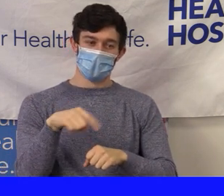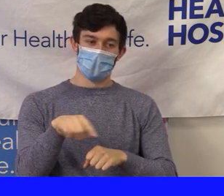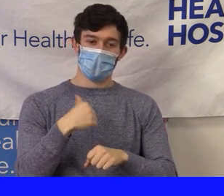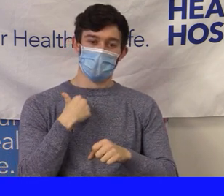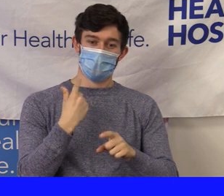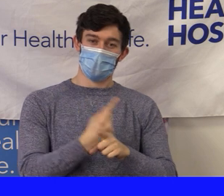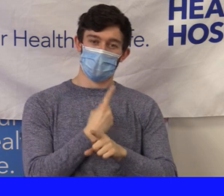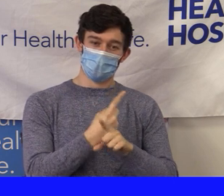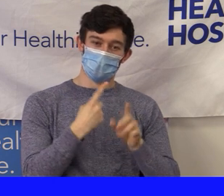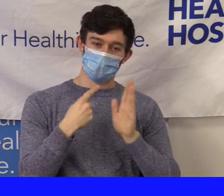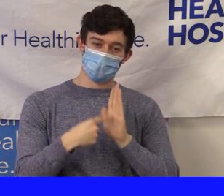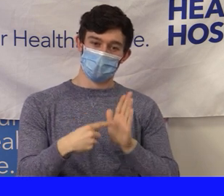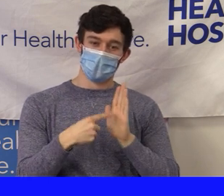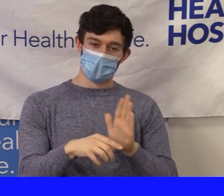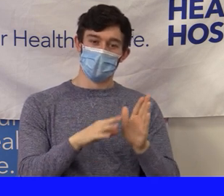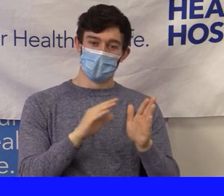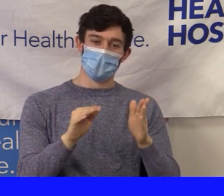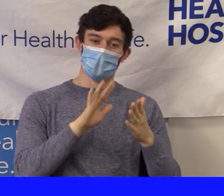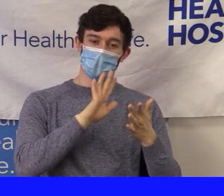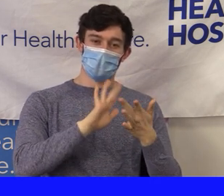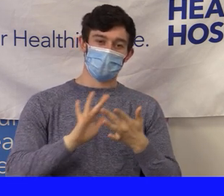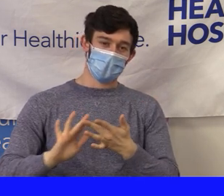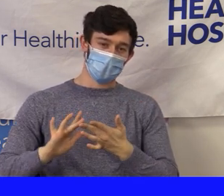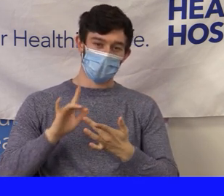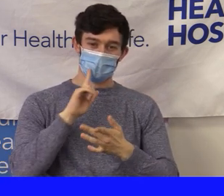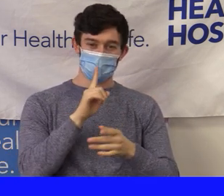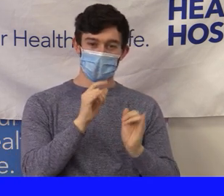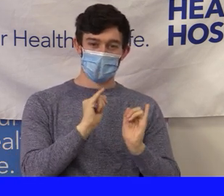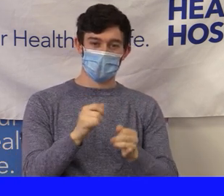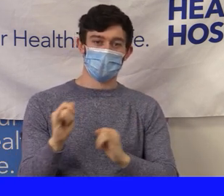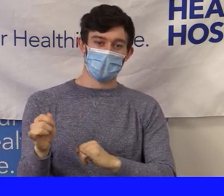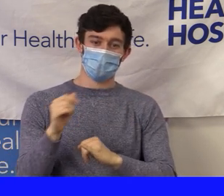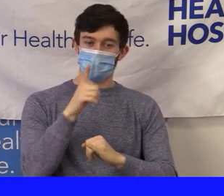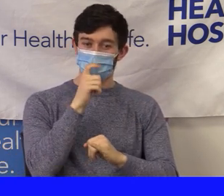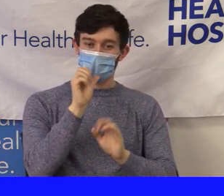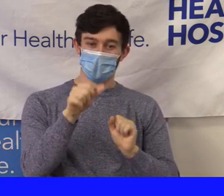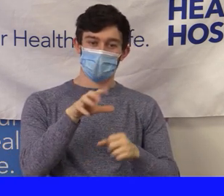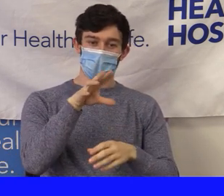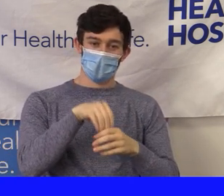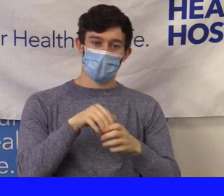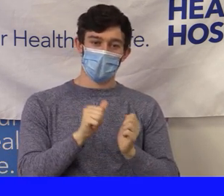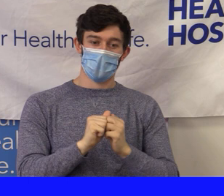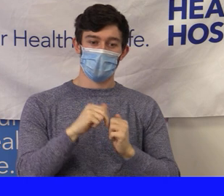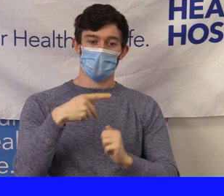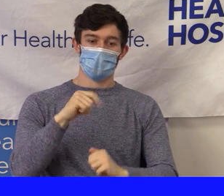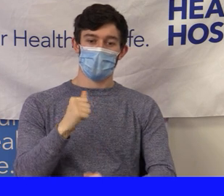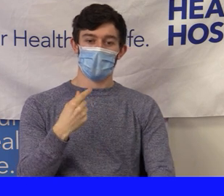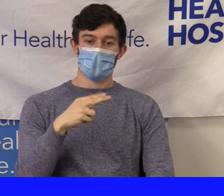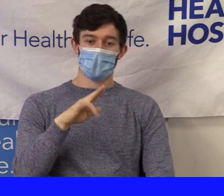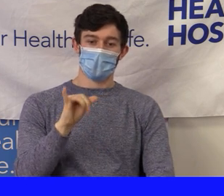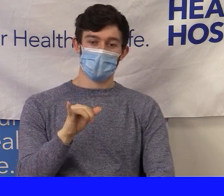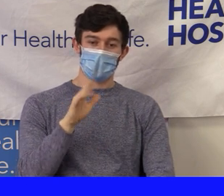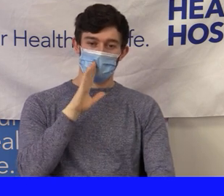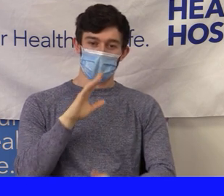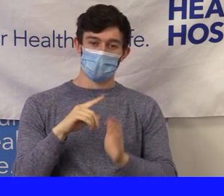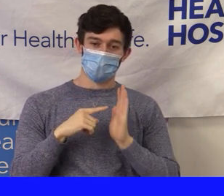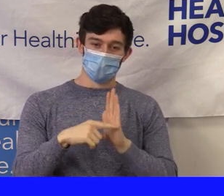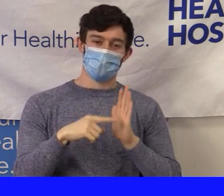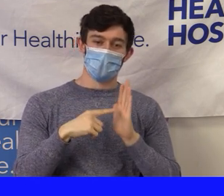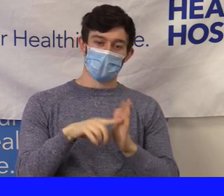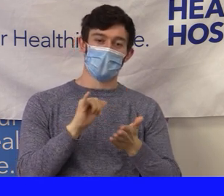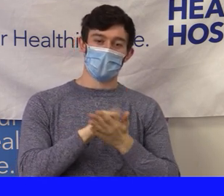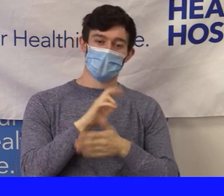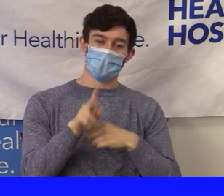and outreach to individuals that can be part of PAGNI that represents kind of the population that they